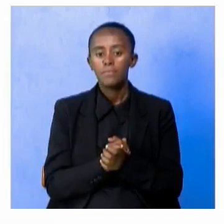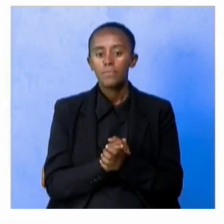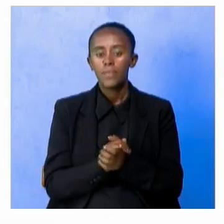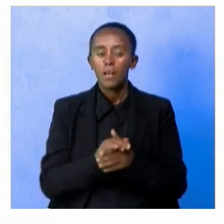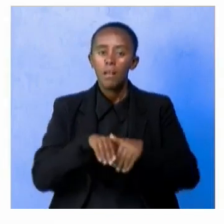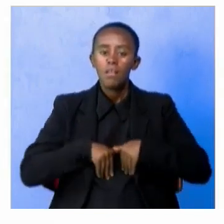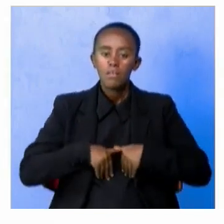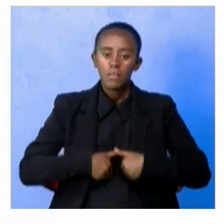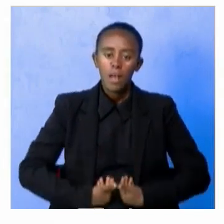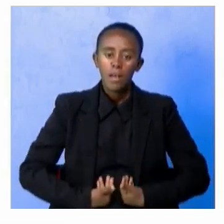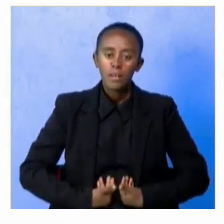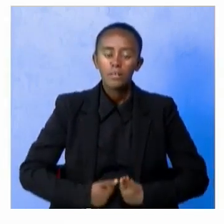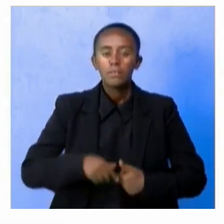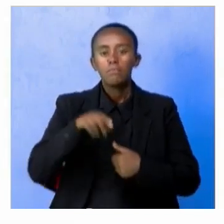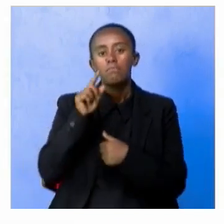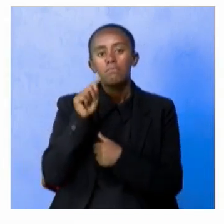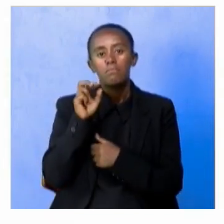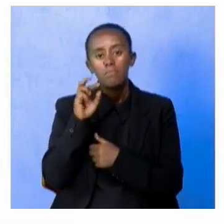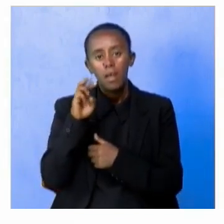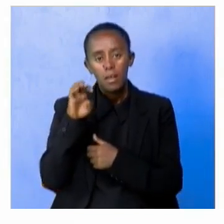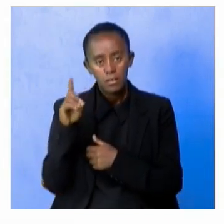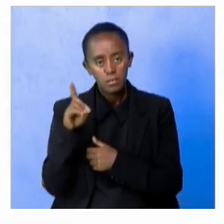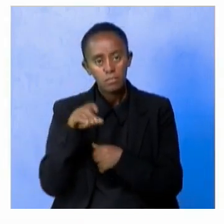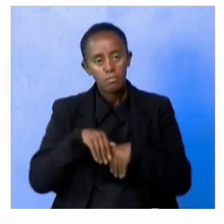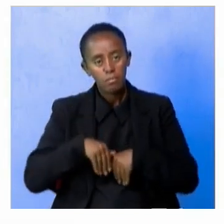tired, comma, but